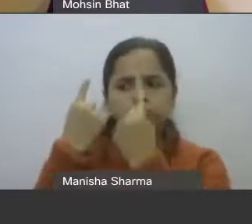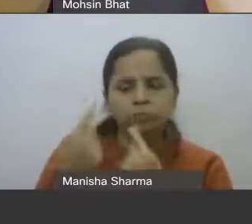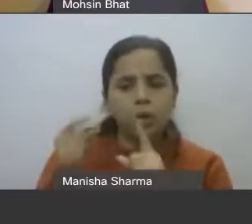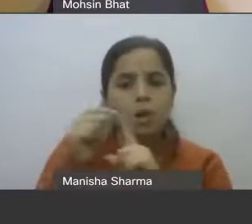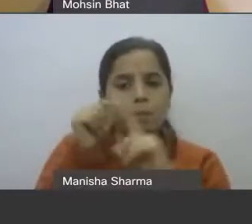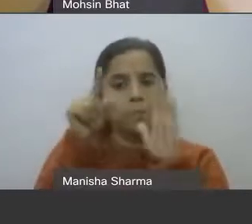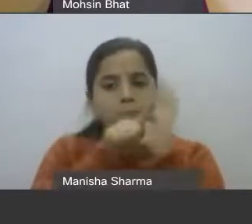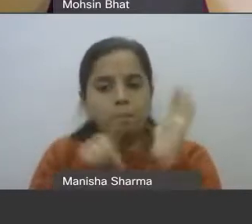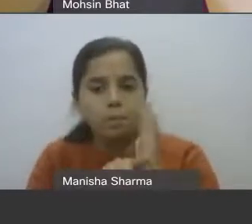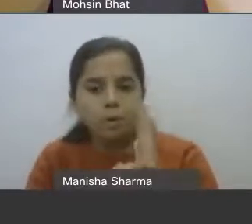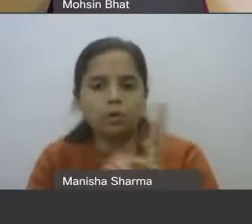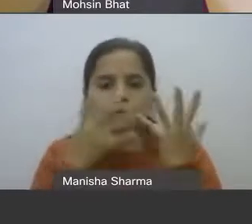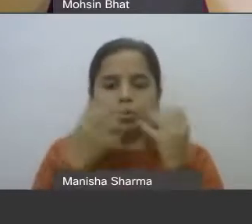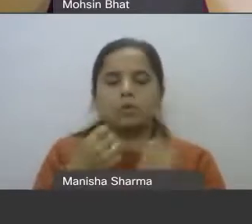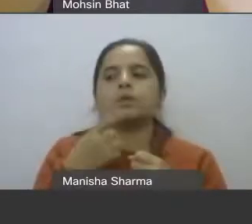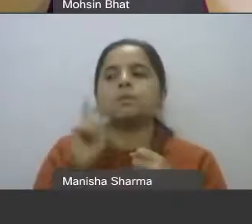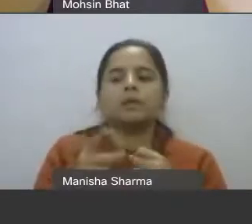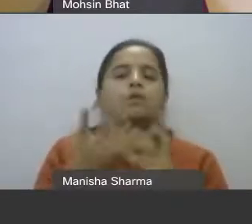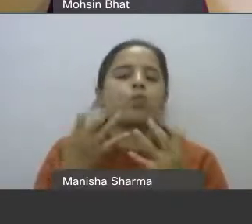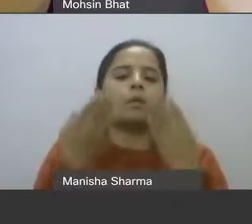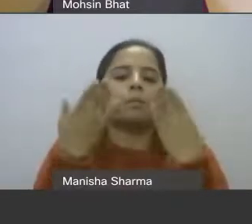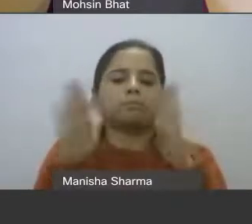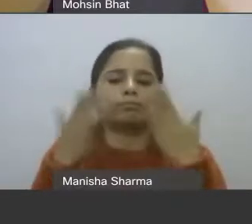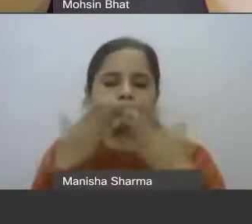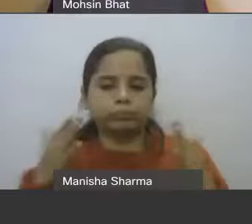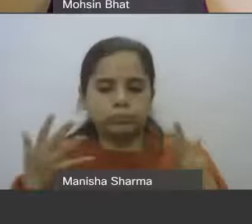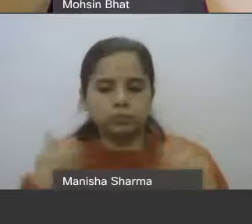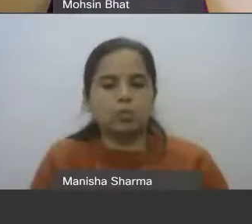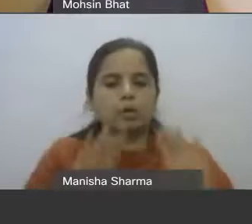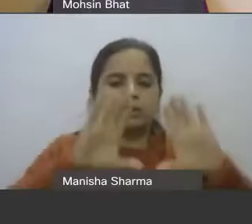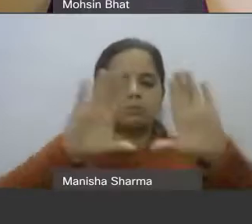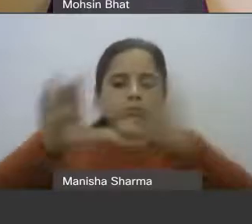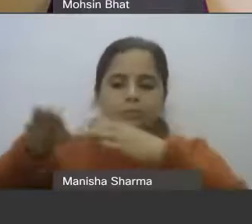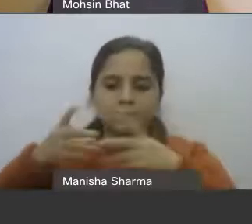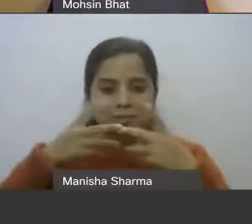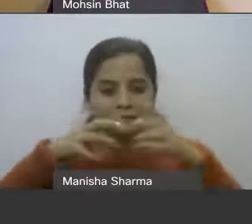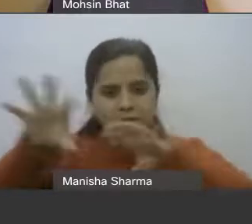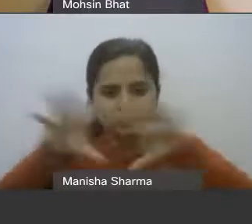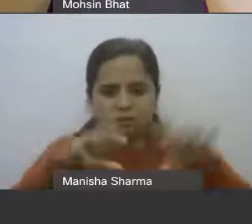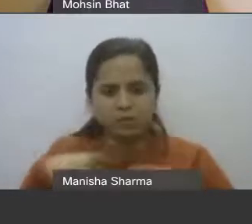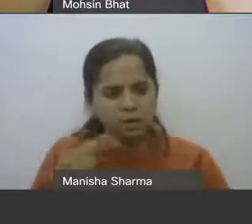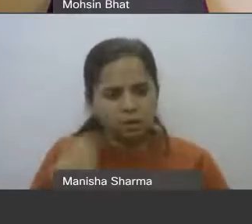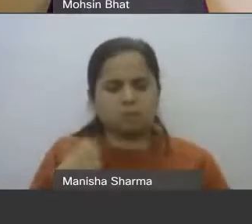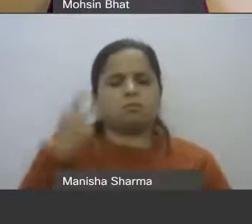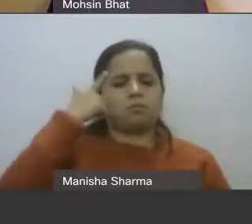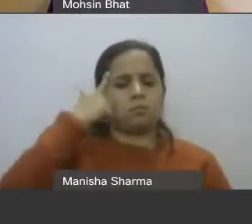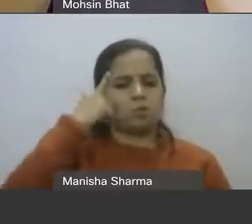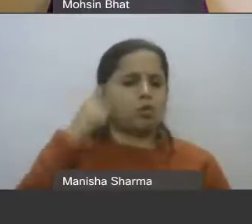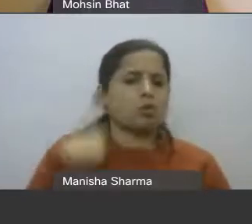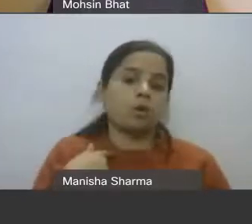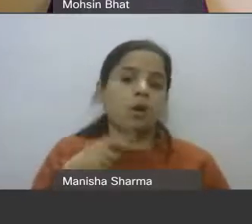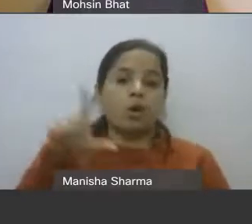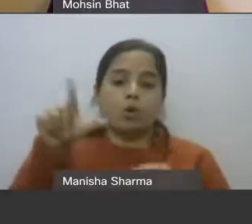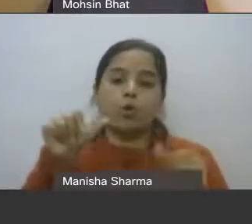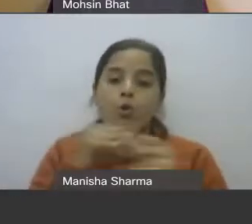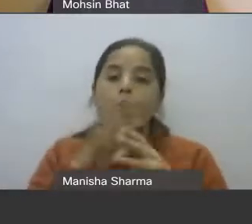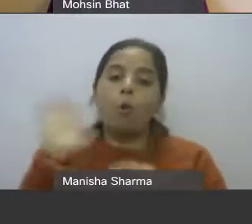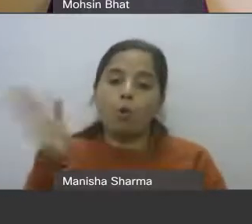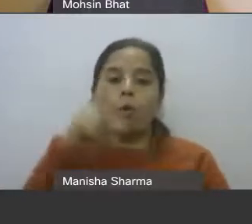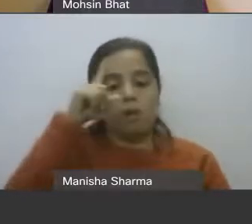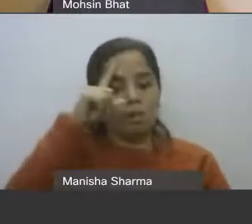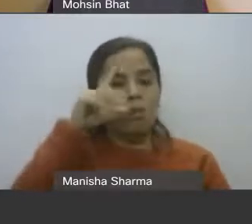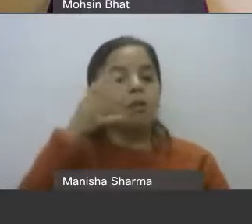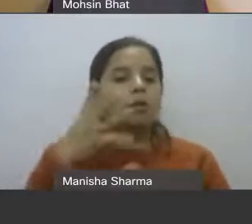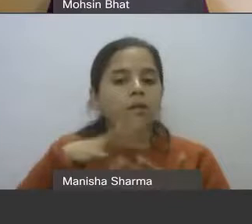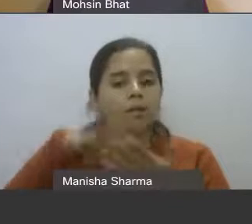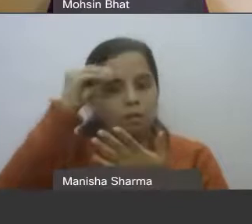policy which wants to be making distinctions in this way, we are immediately caught by the question, which all law students learn, is supposedly